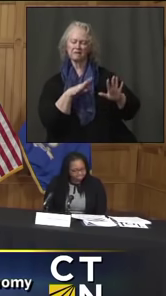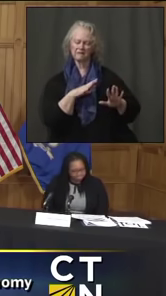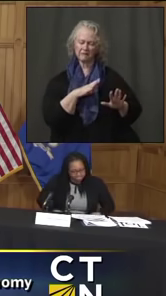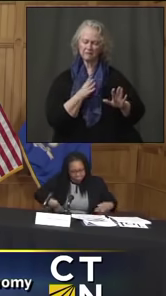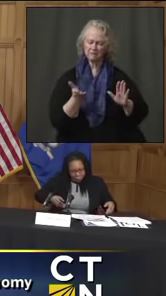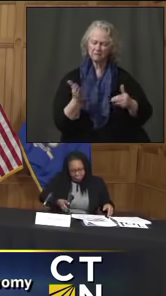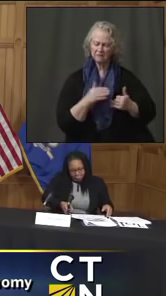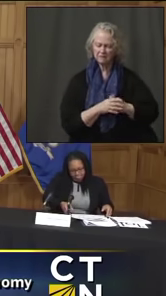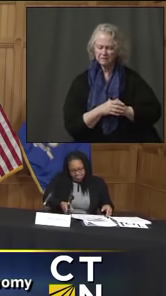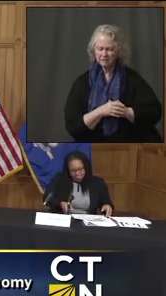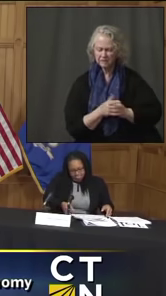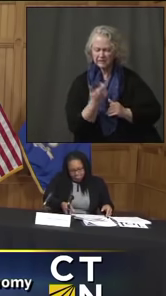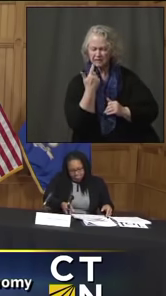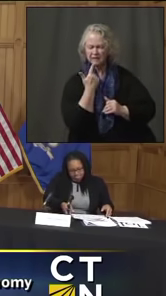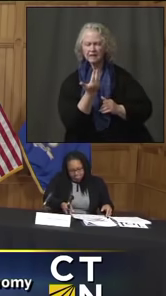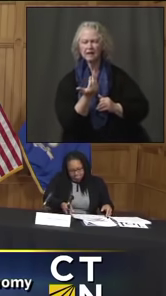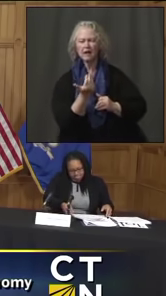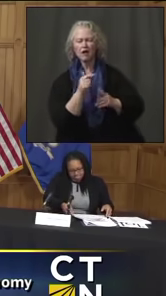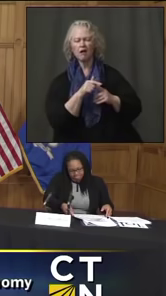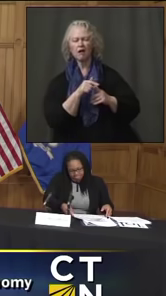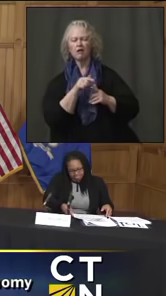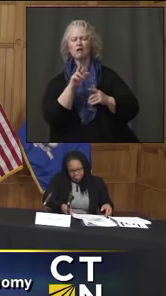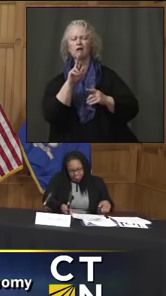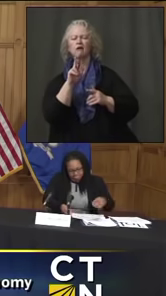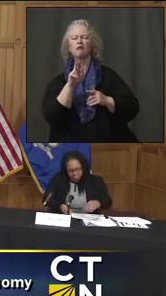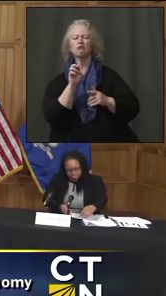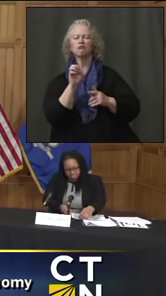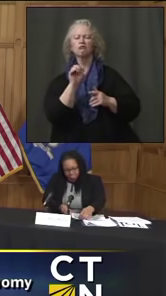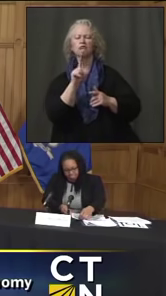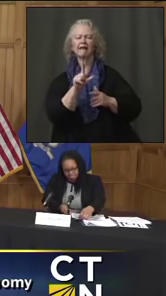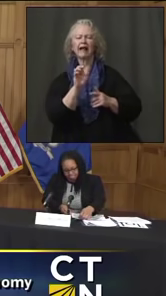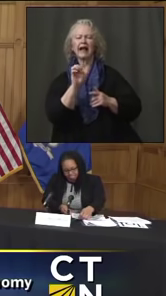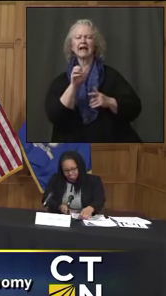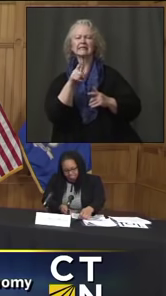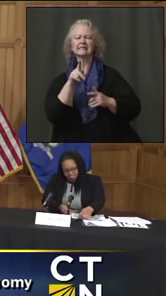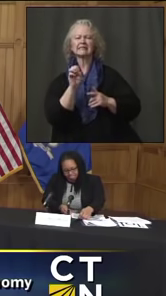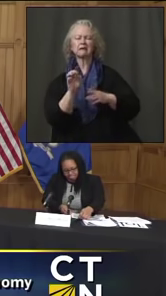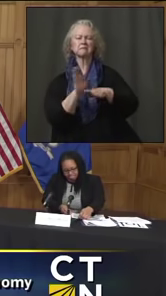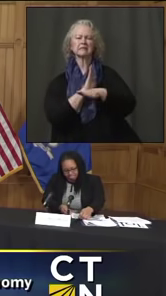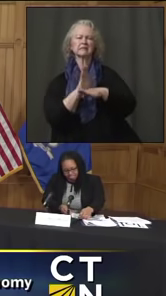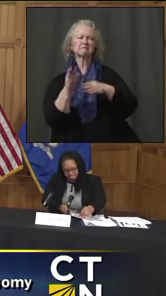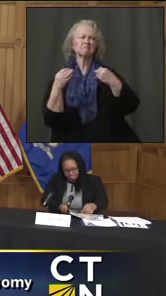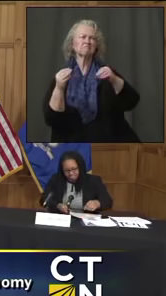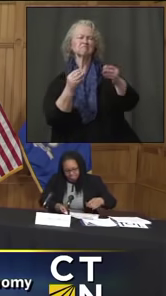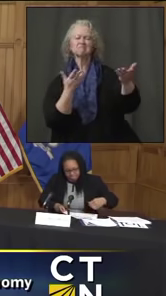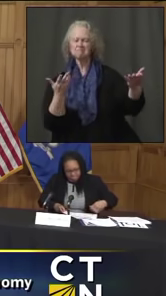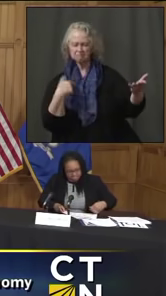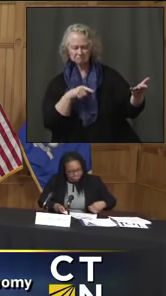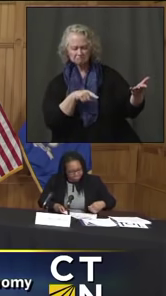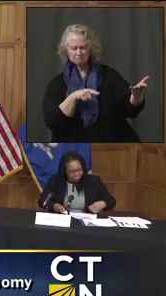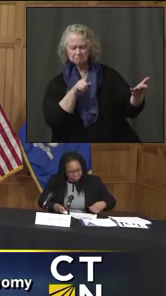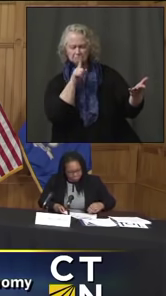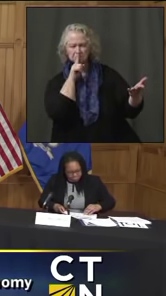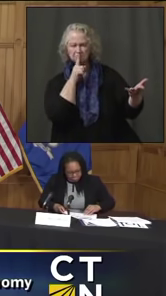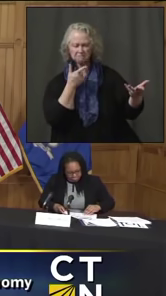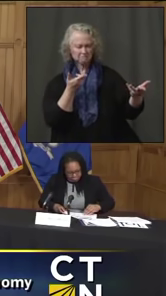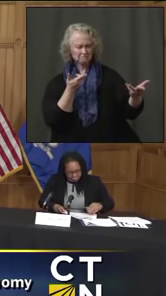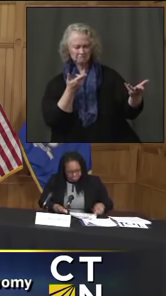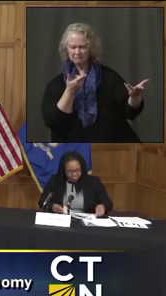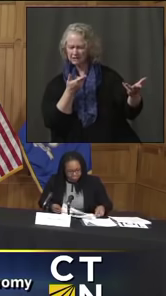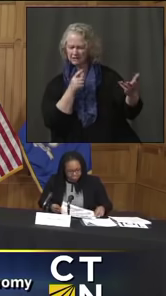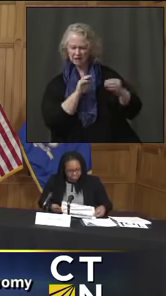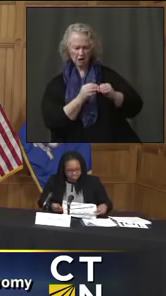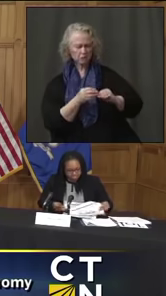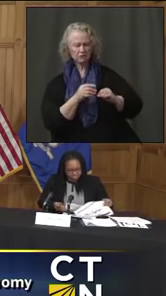Tell me also about the real estate market, which will obviously have a big impact on this. I did not see that you've changed any